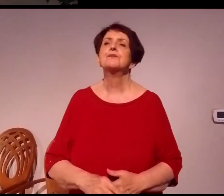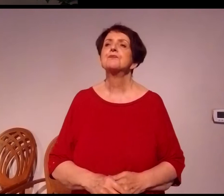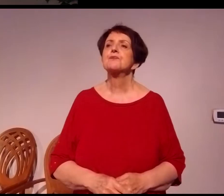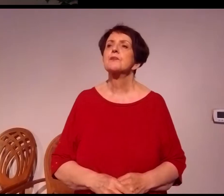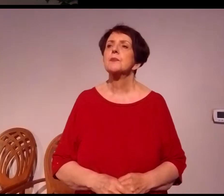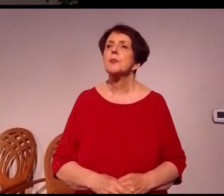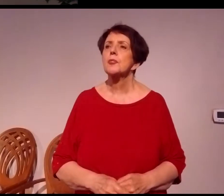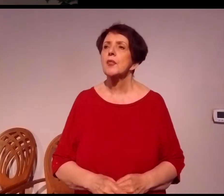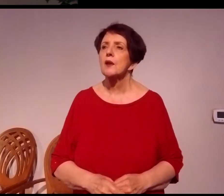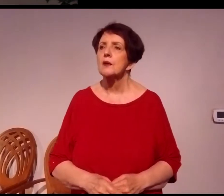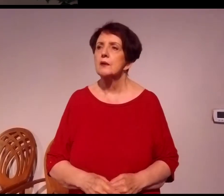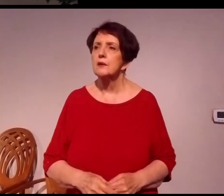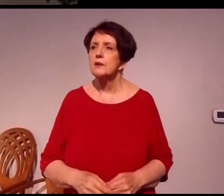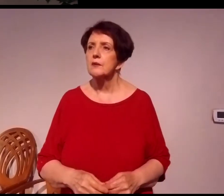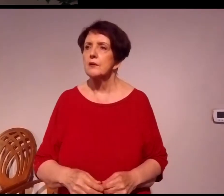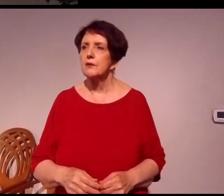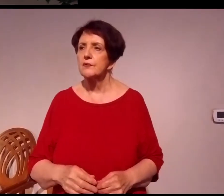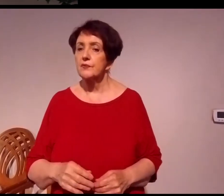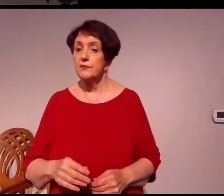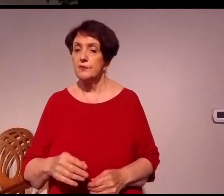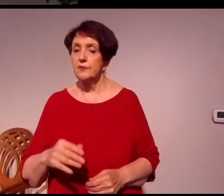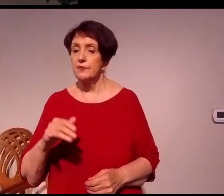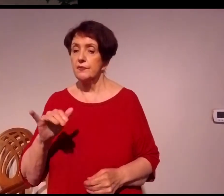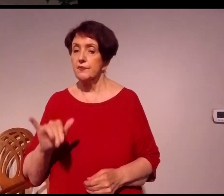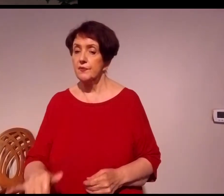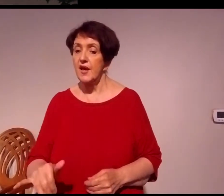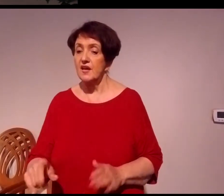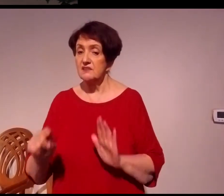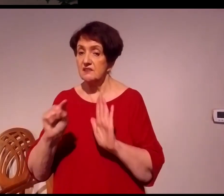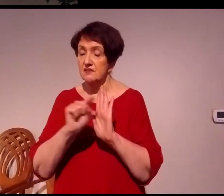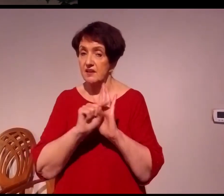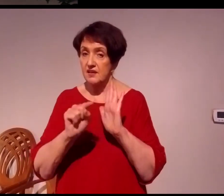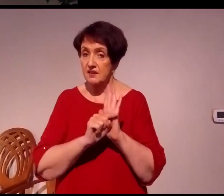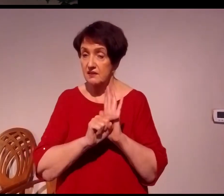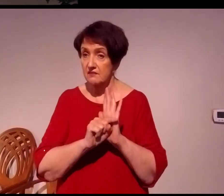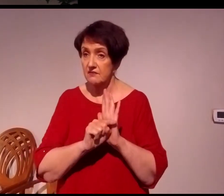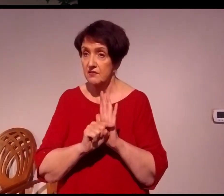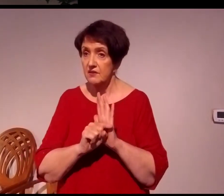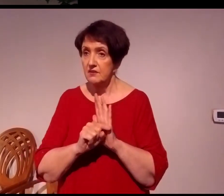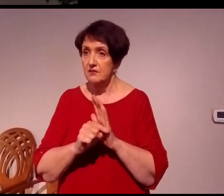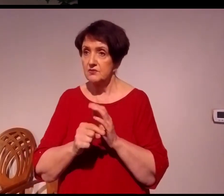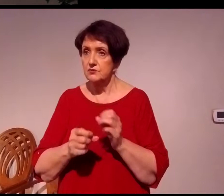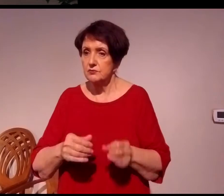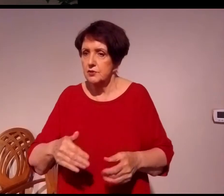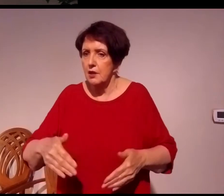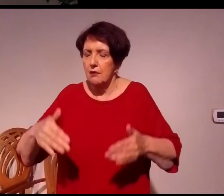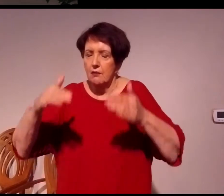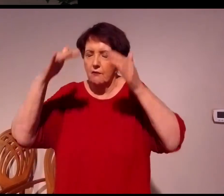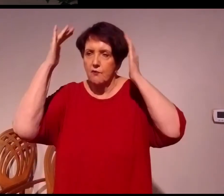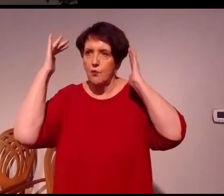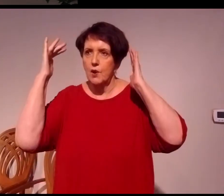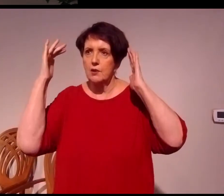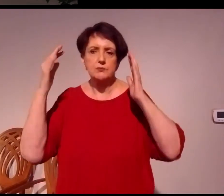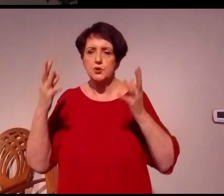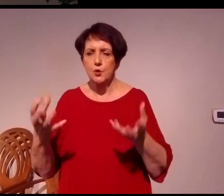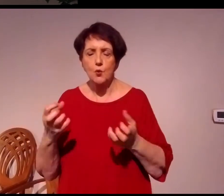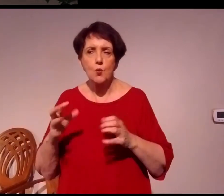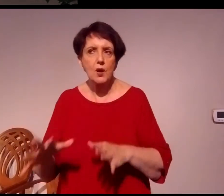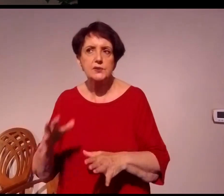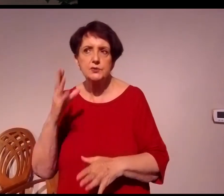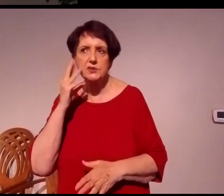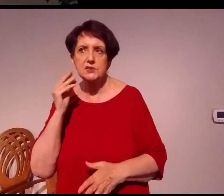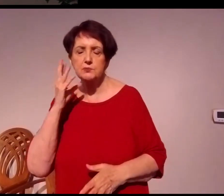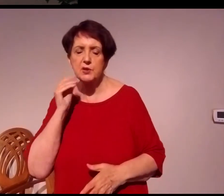get flooded with that very thing that we don't want to have or experience. And so